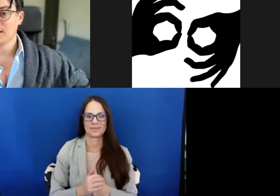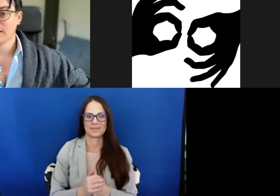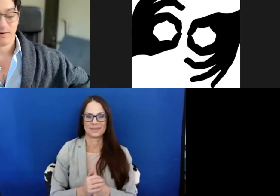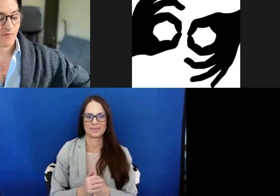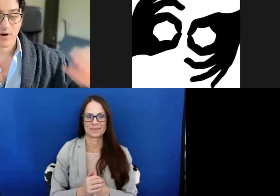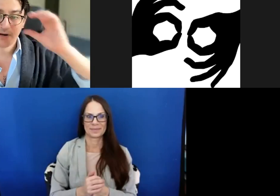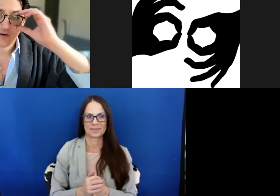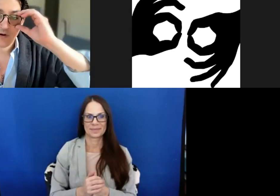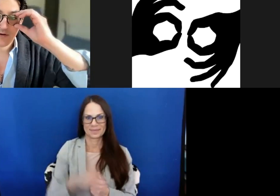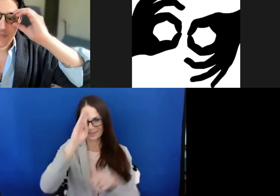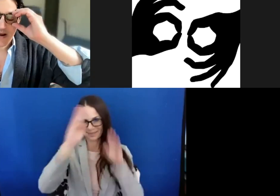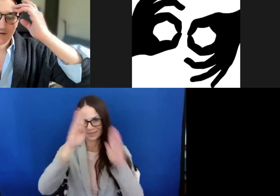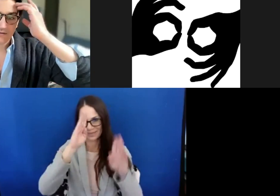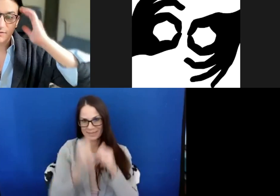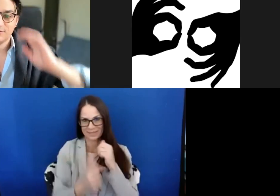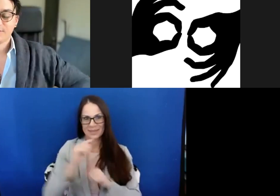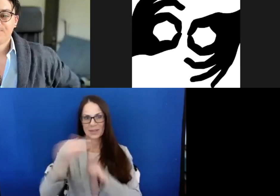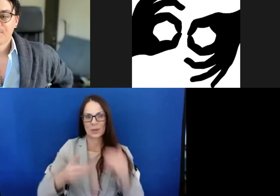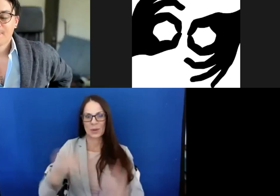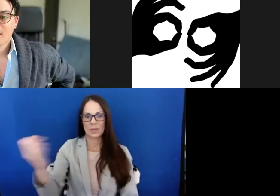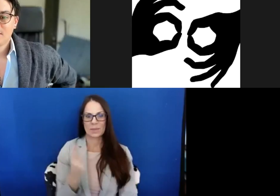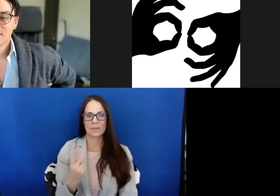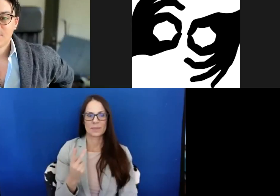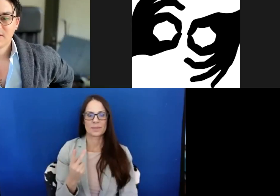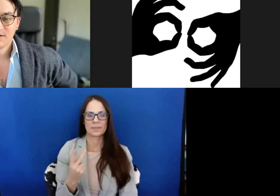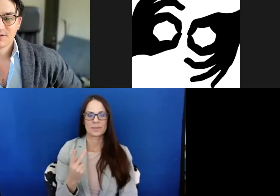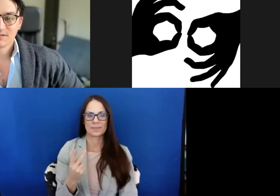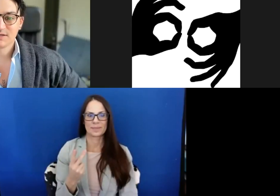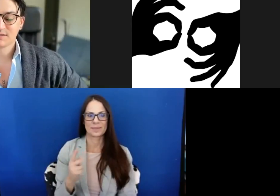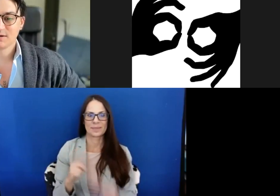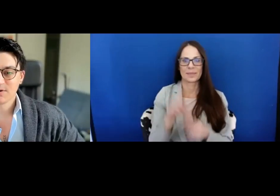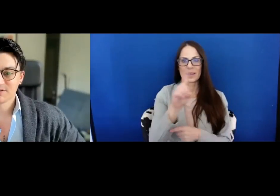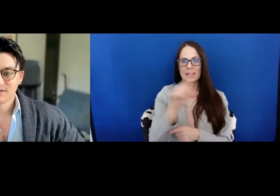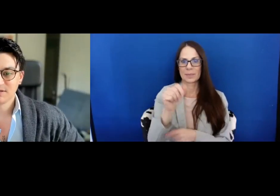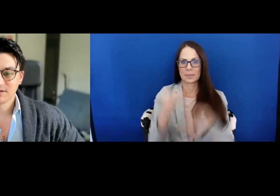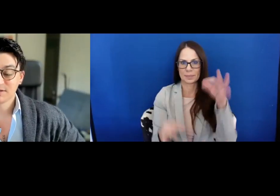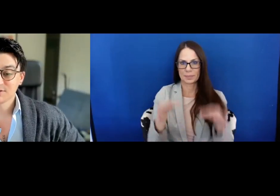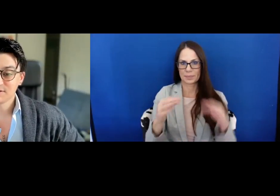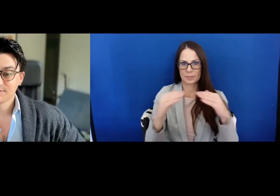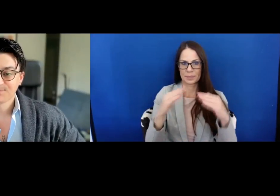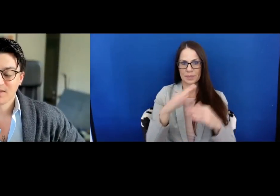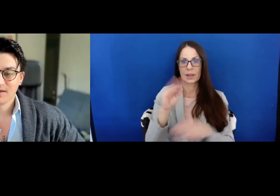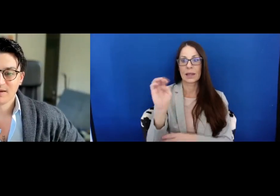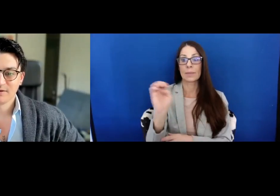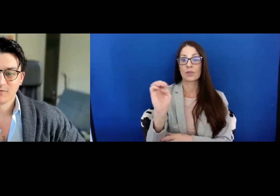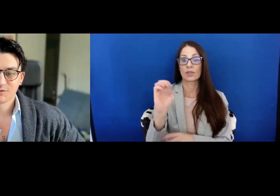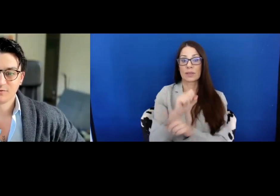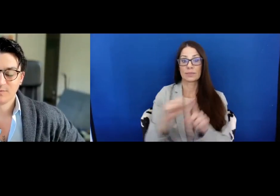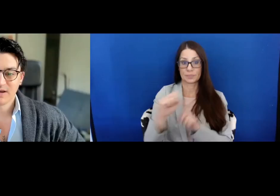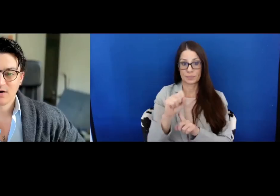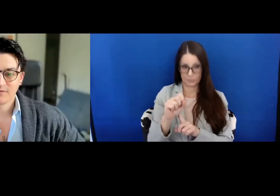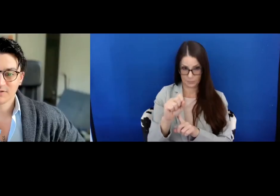Hello, everyone, and welcome back to Disability Justice in Emergency Conditions, a